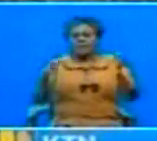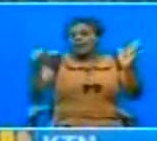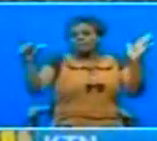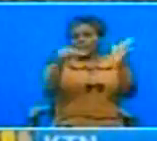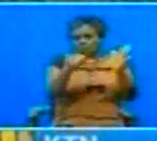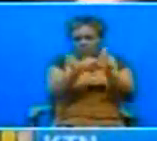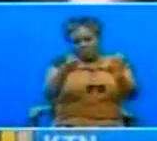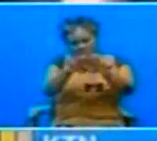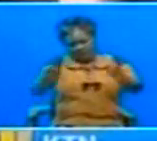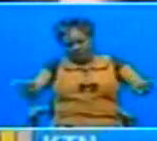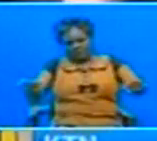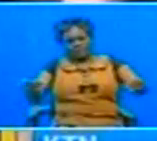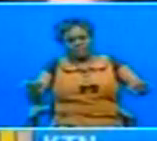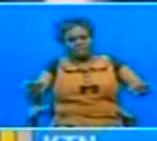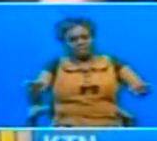problem, land.